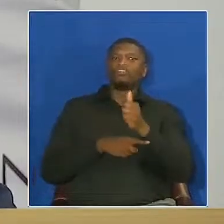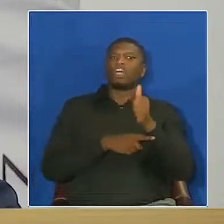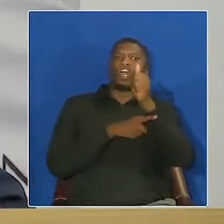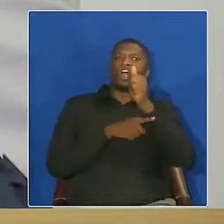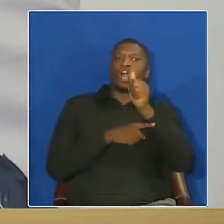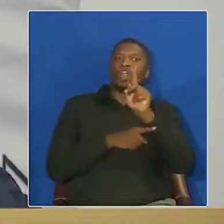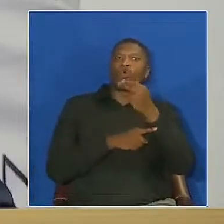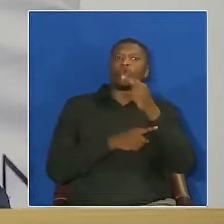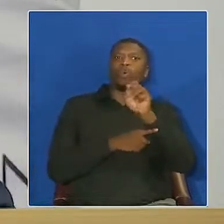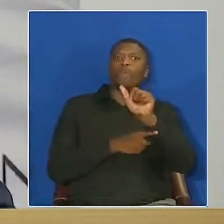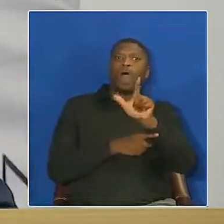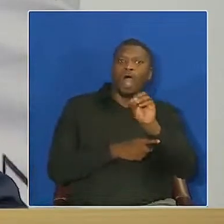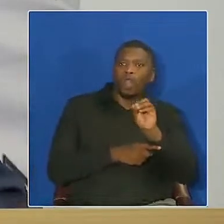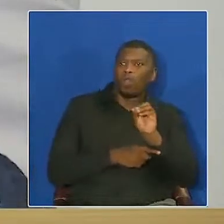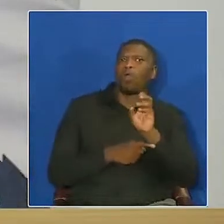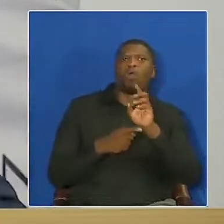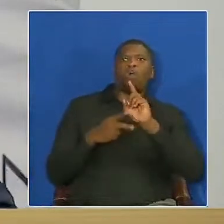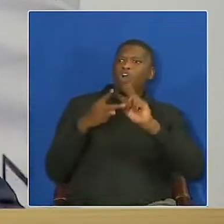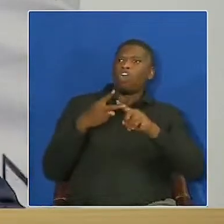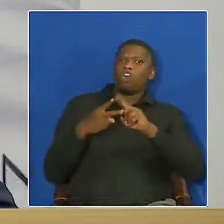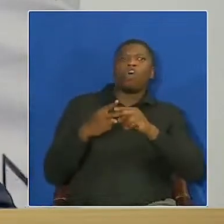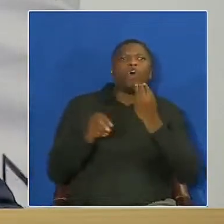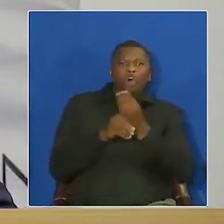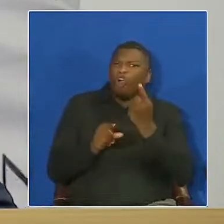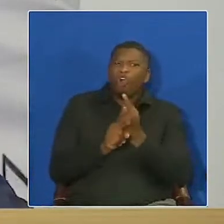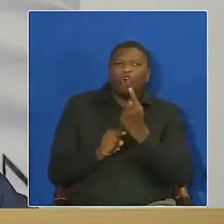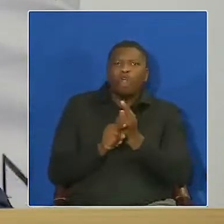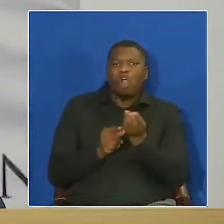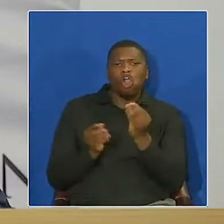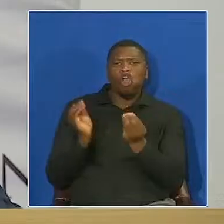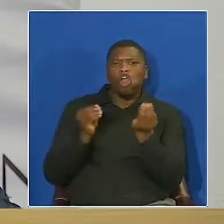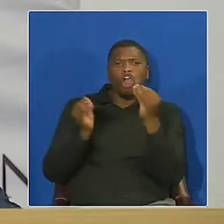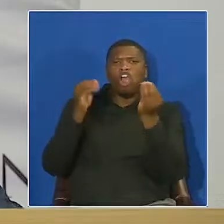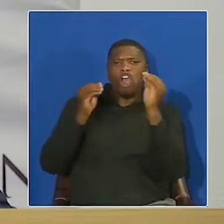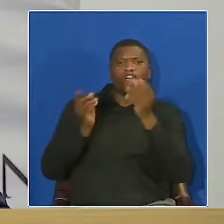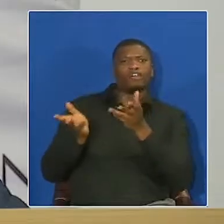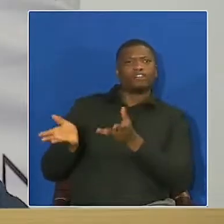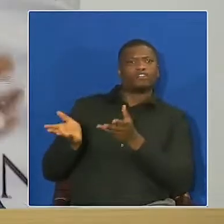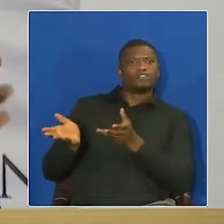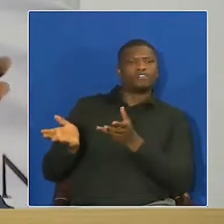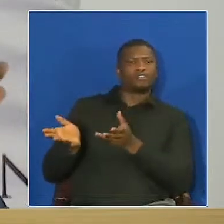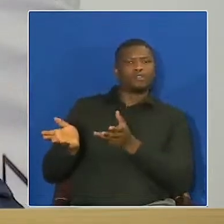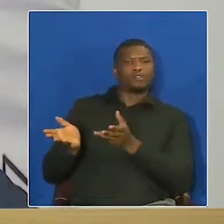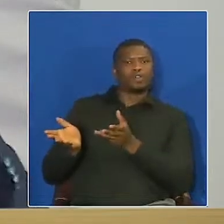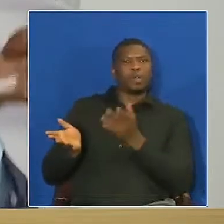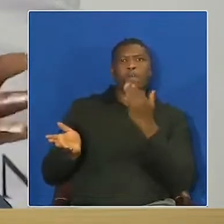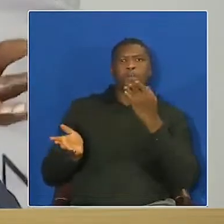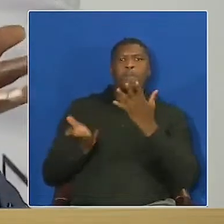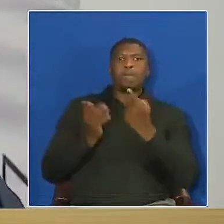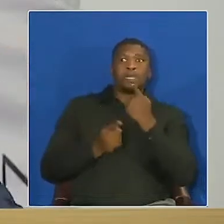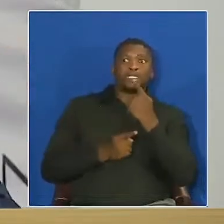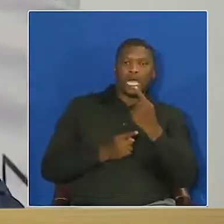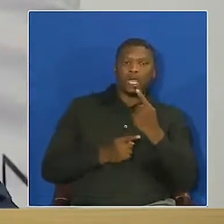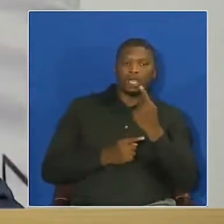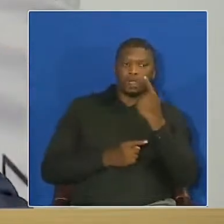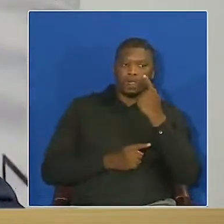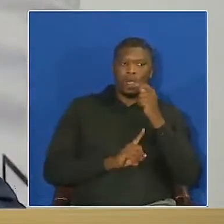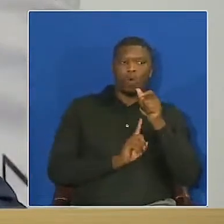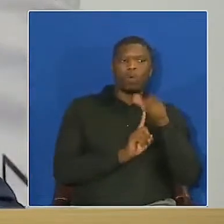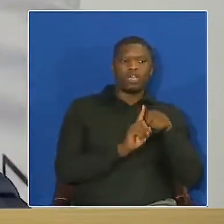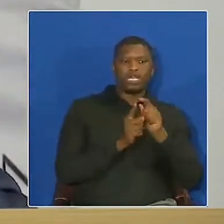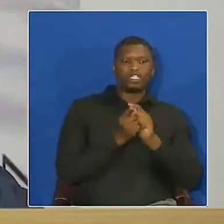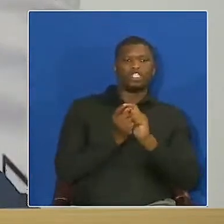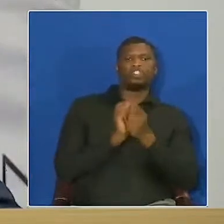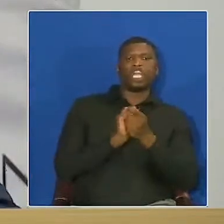if you are writing a story, the headline talks to a witness change statements for a promotion. It talks